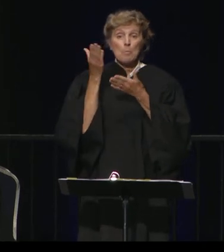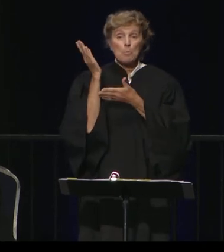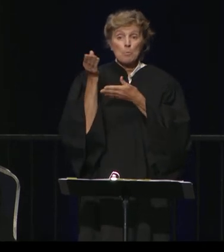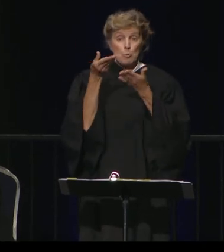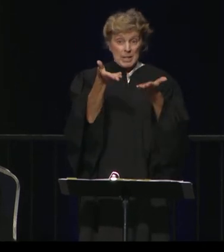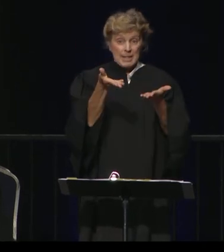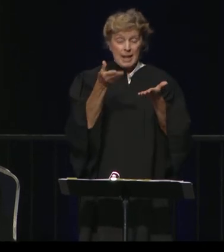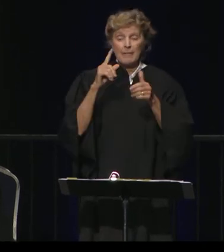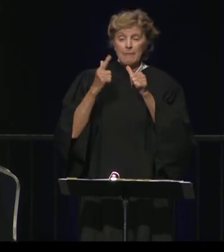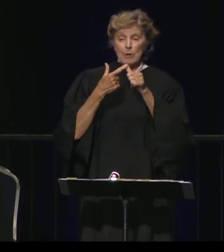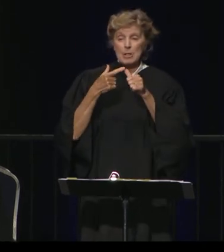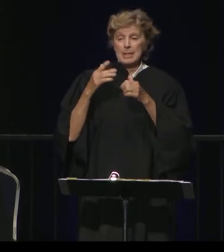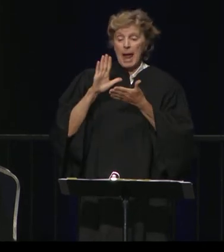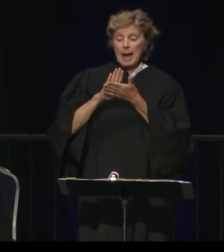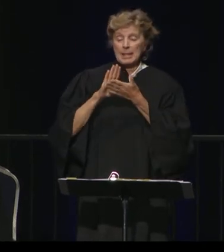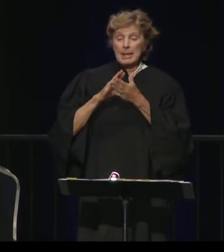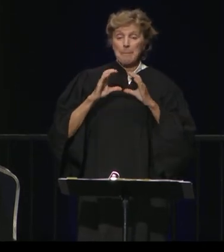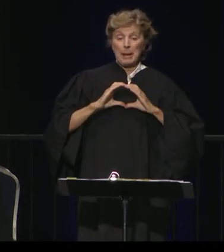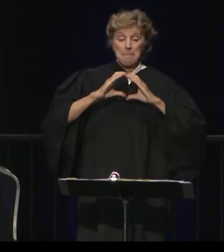day.